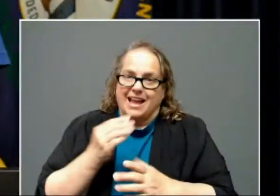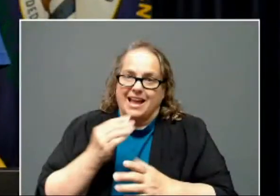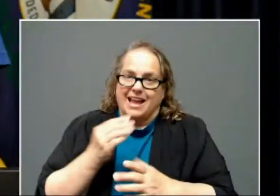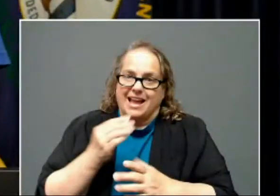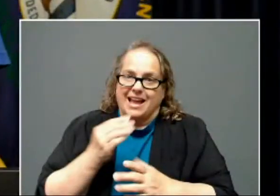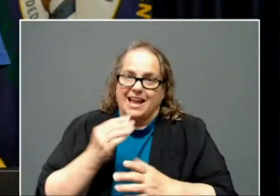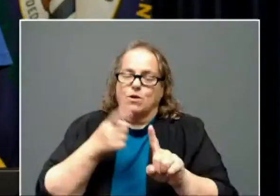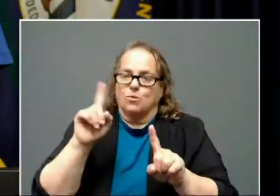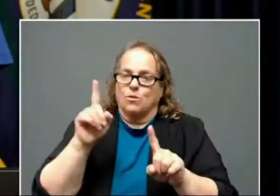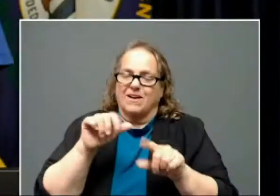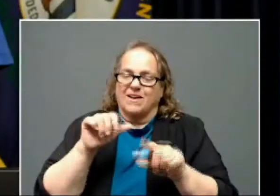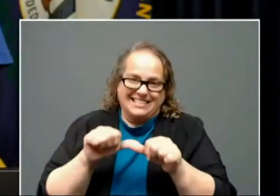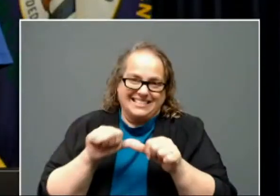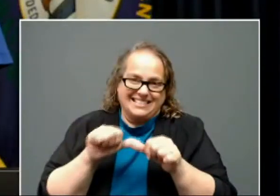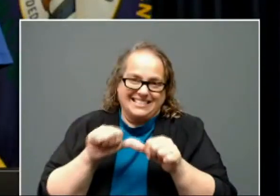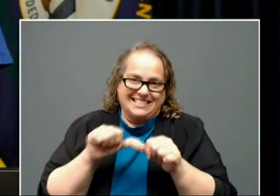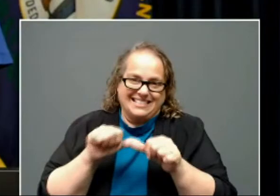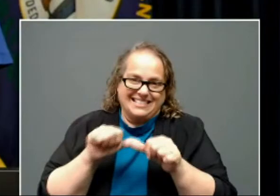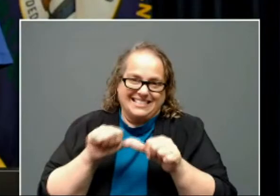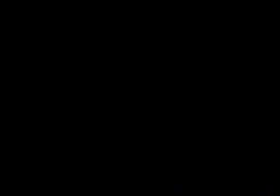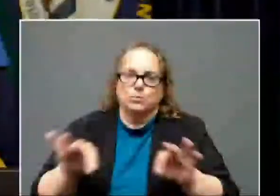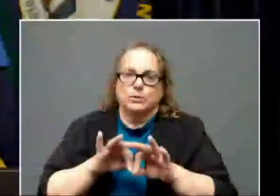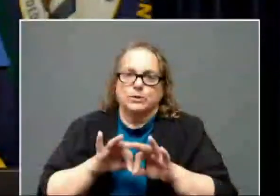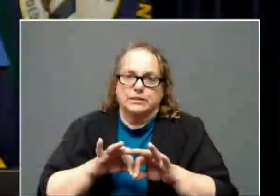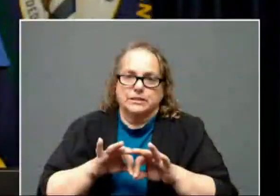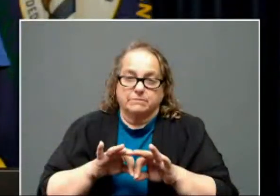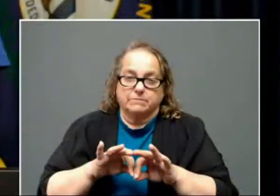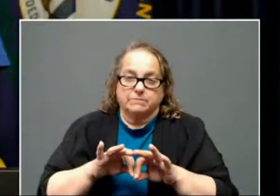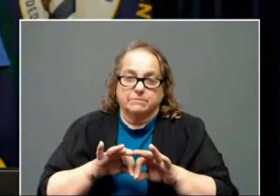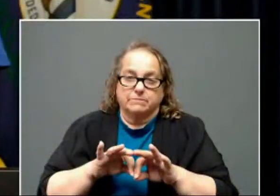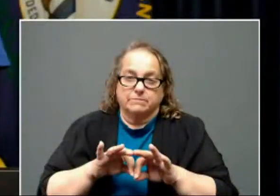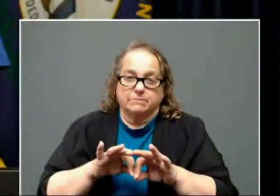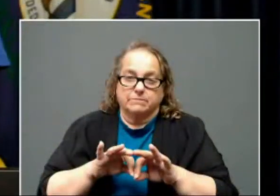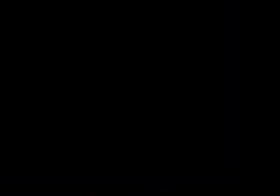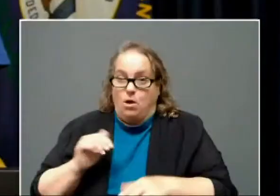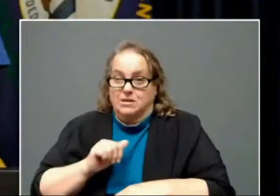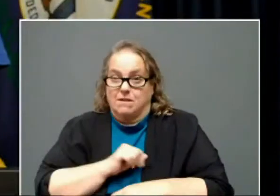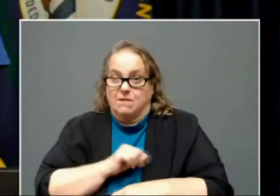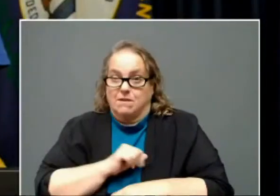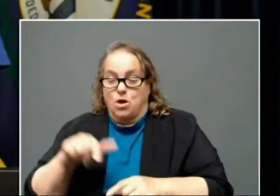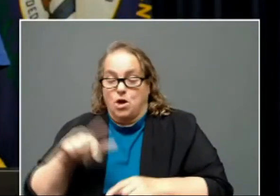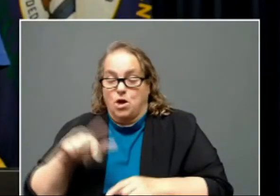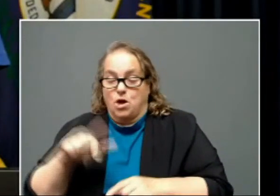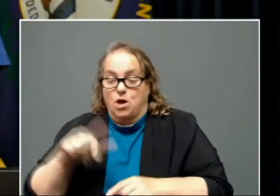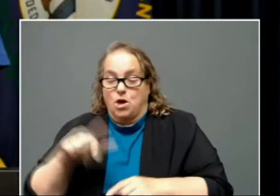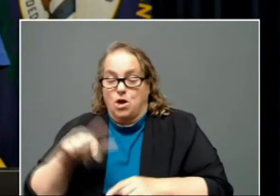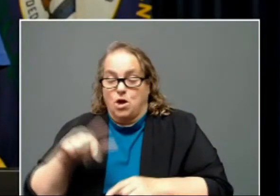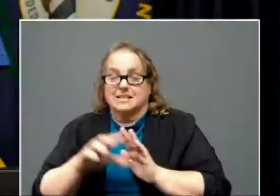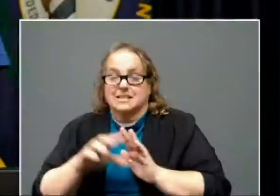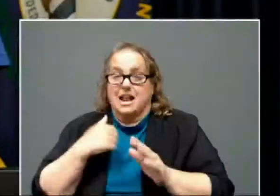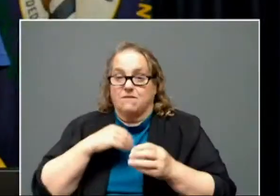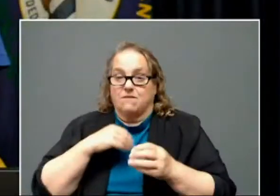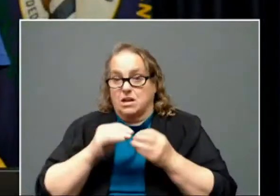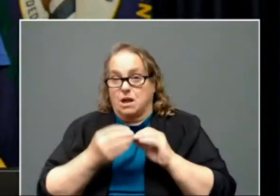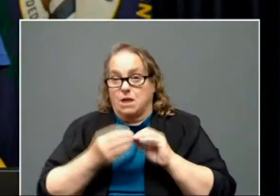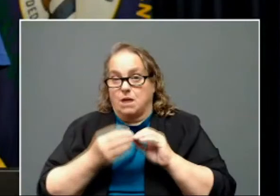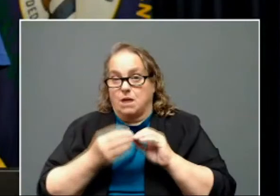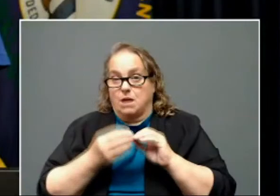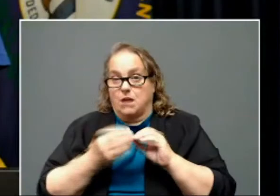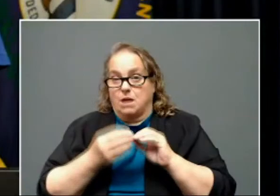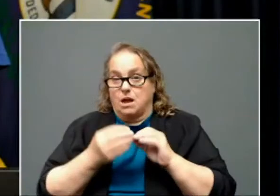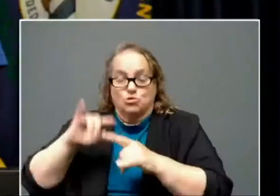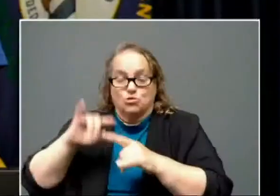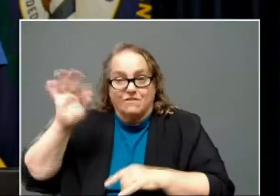important, and how we compare ourselves to other states or having numbers that are similar to the federal government's. And our numbers